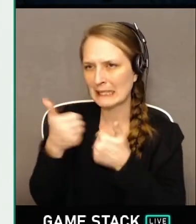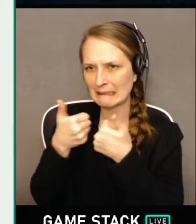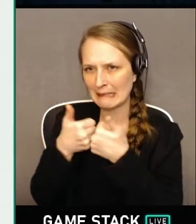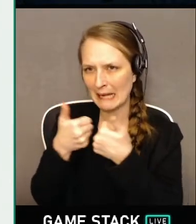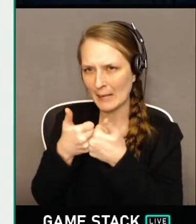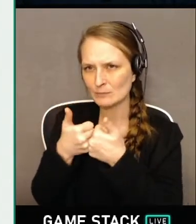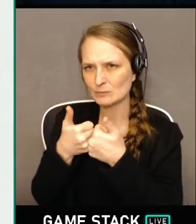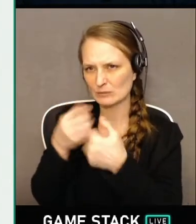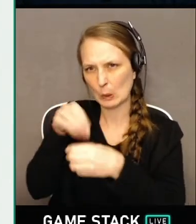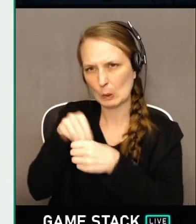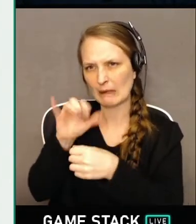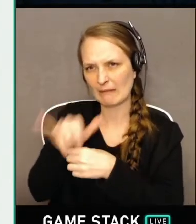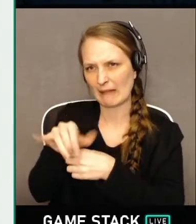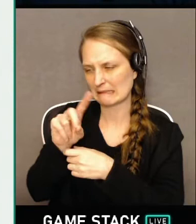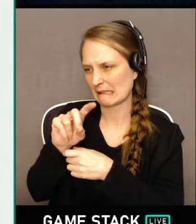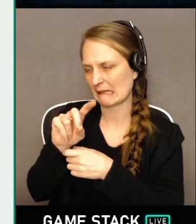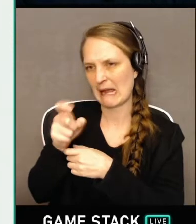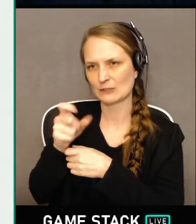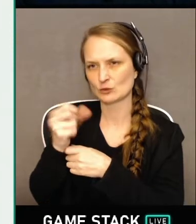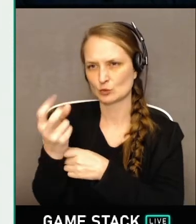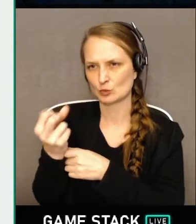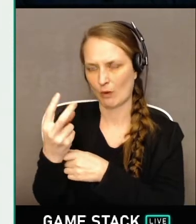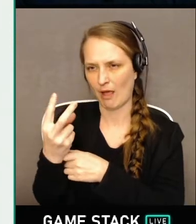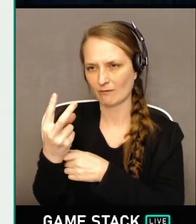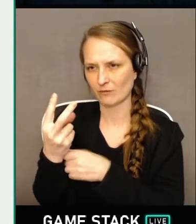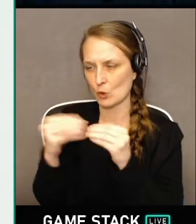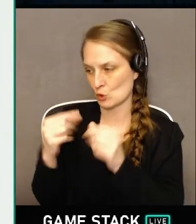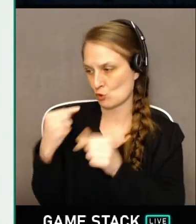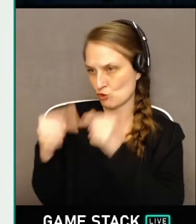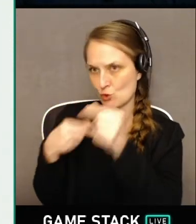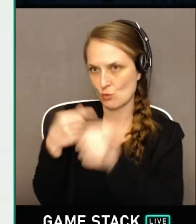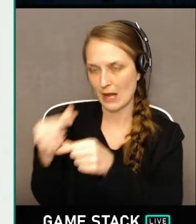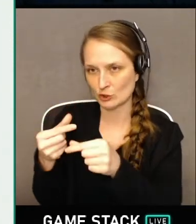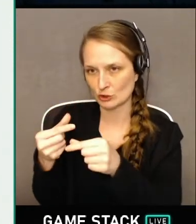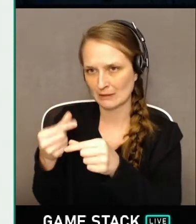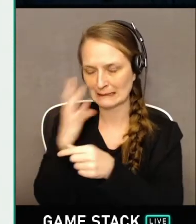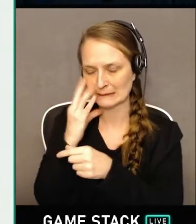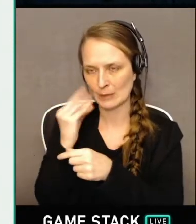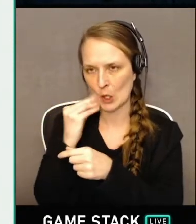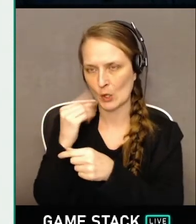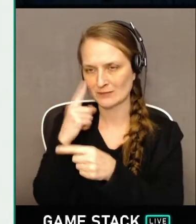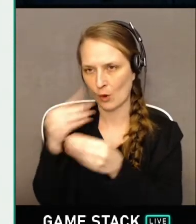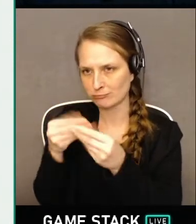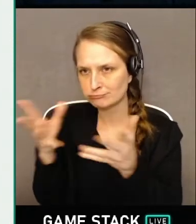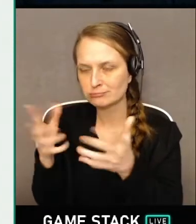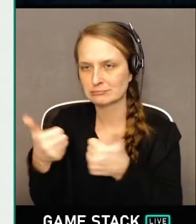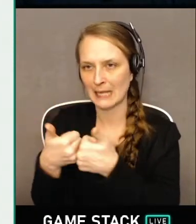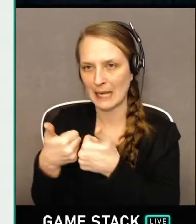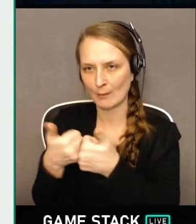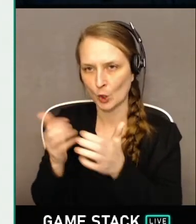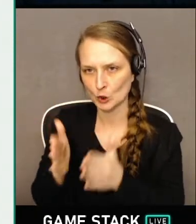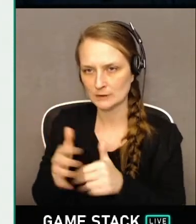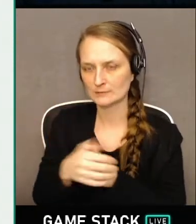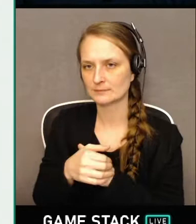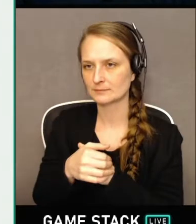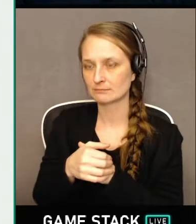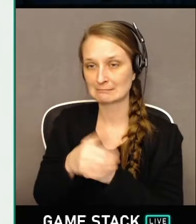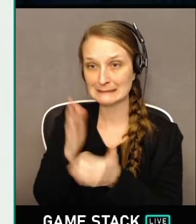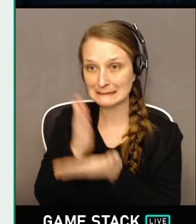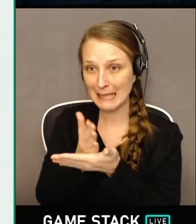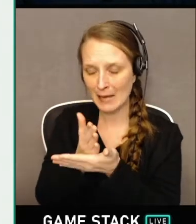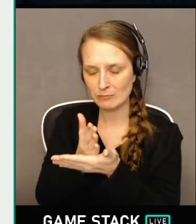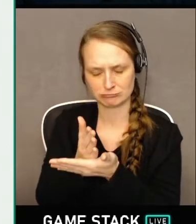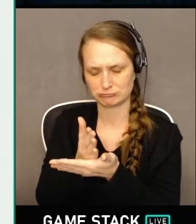features, bringing the new generation of gaming experience to gamers. But we did not stop there.